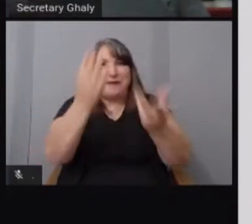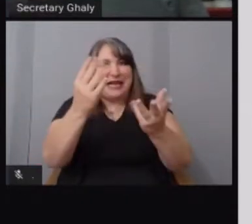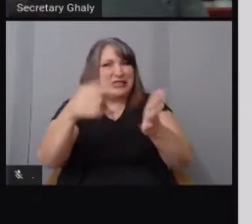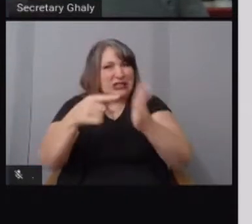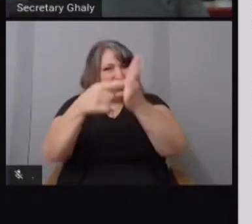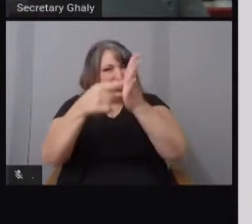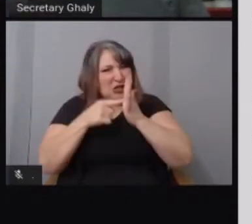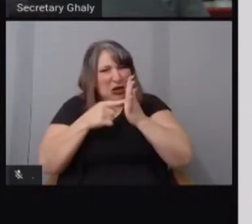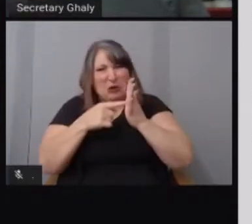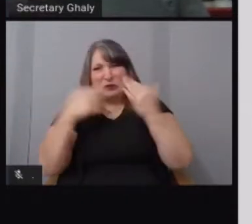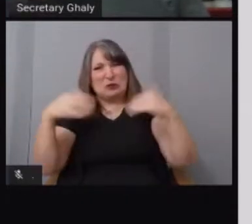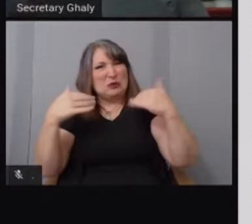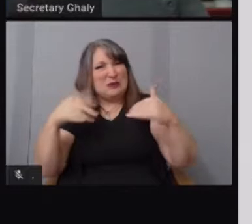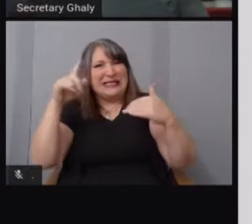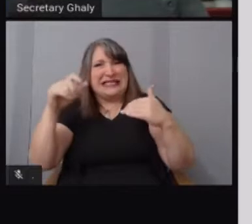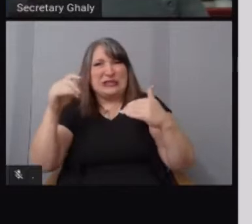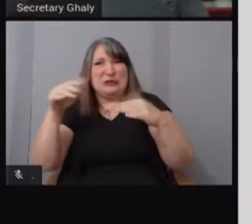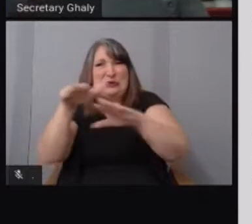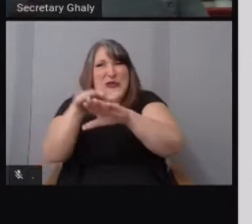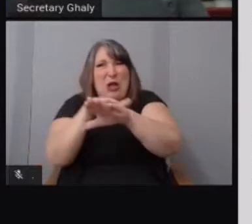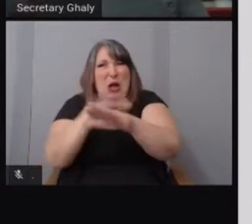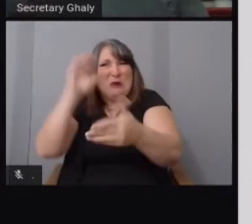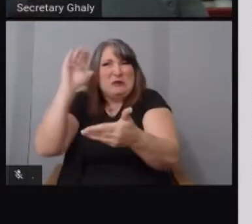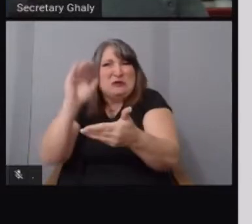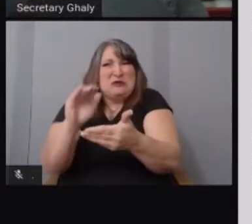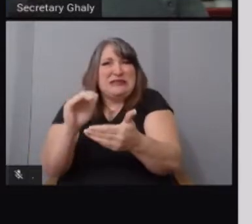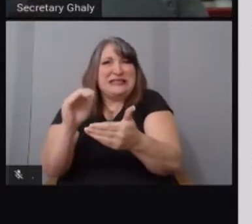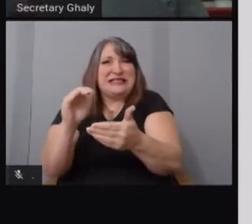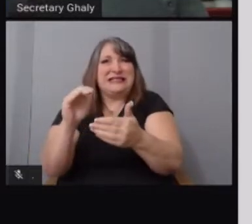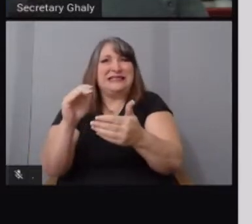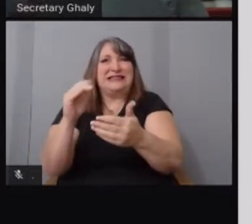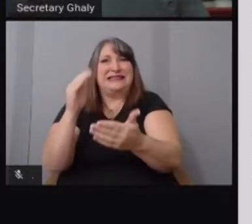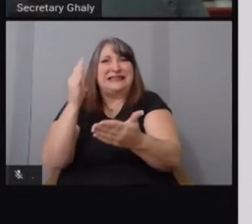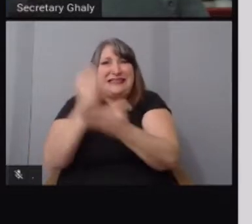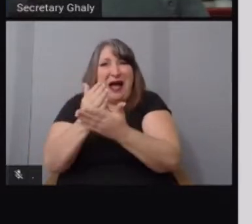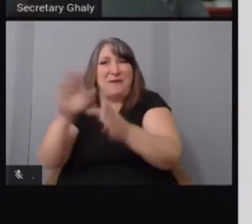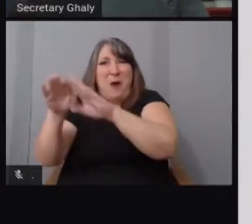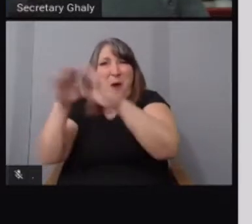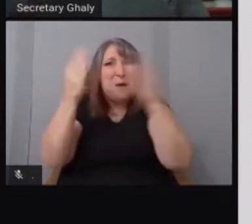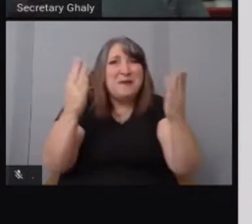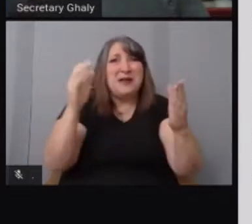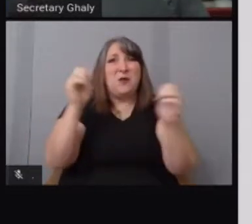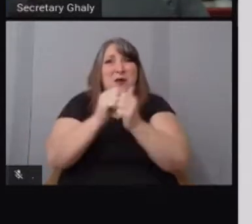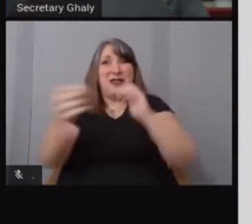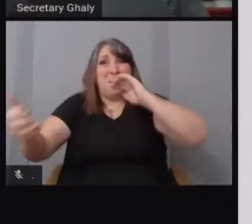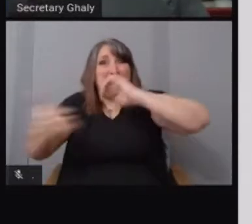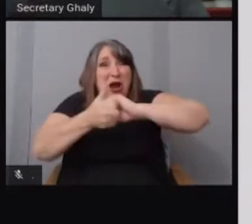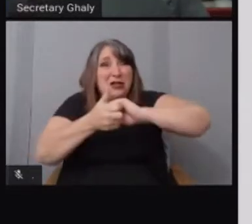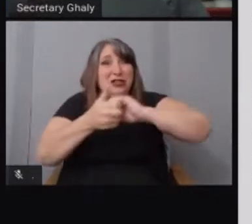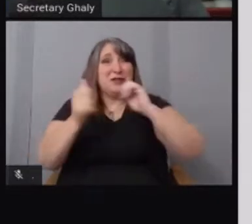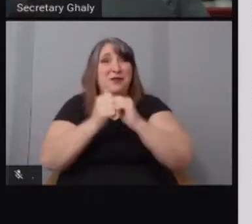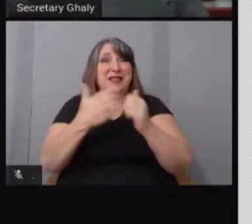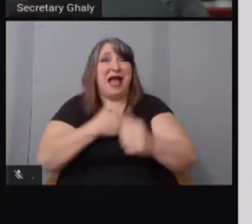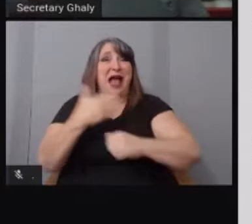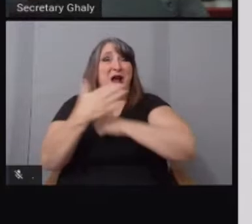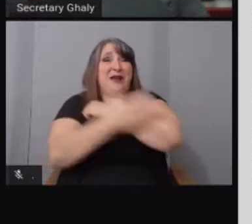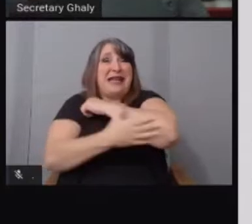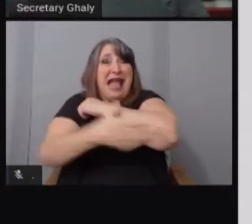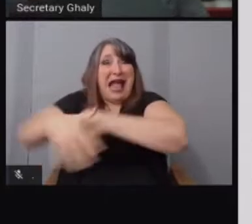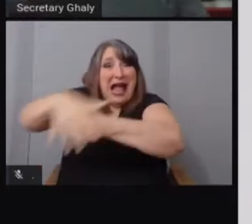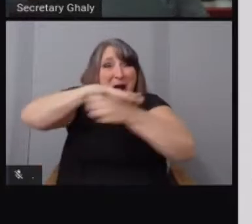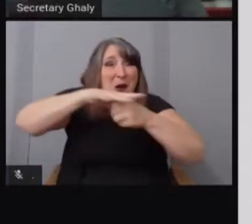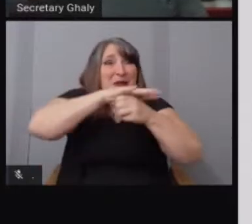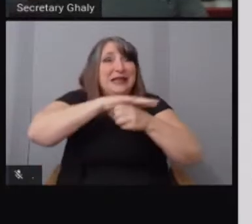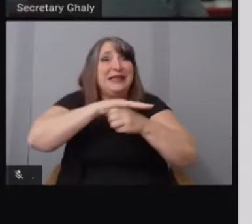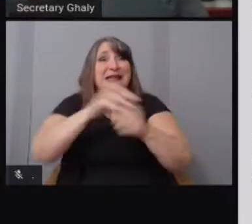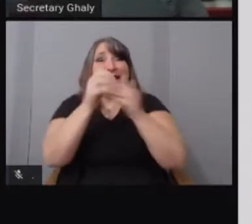with decisiveness, with partnership in our county local leaders and local health jurisdictions